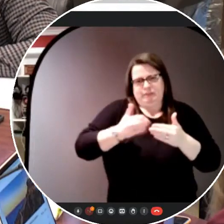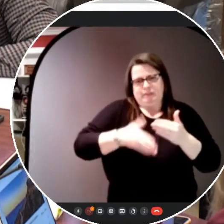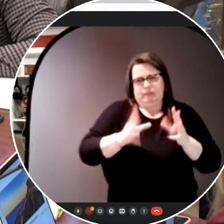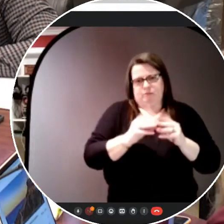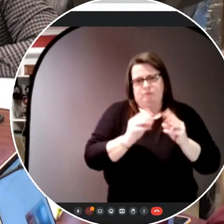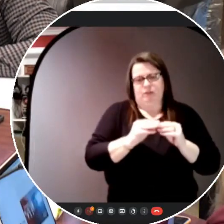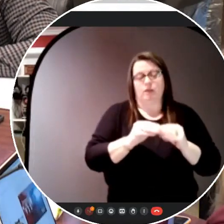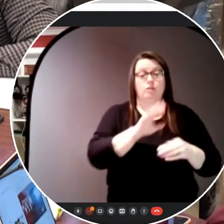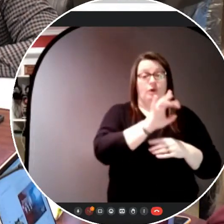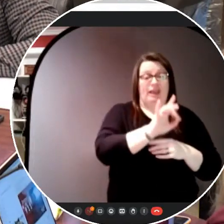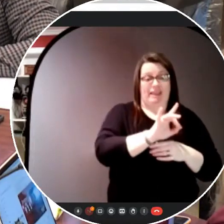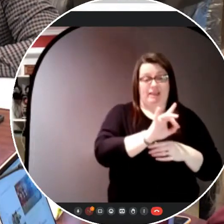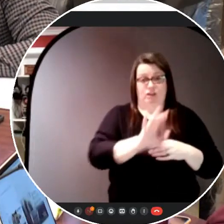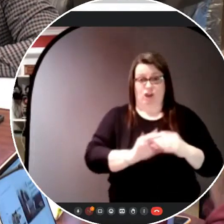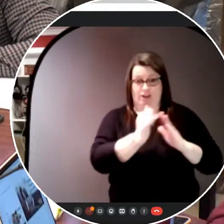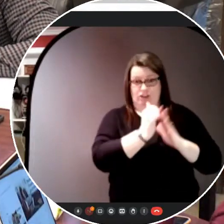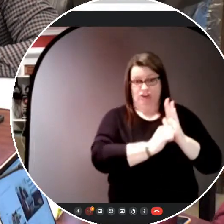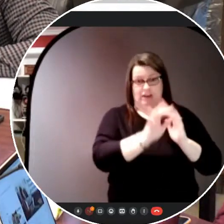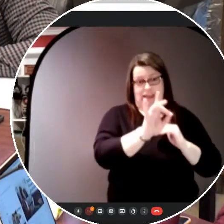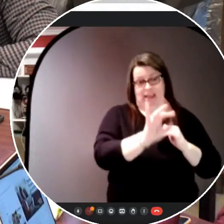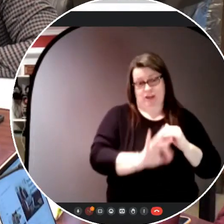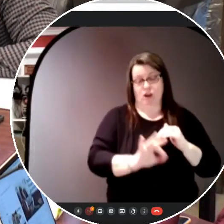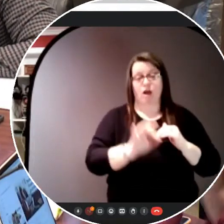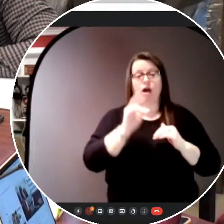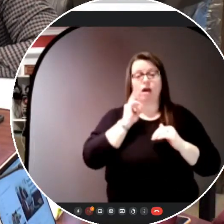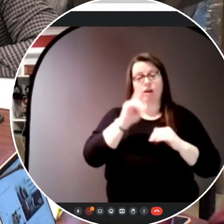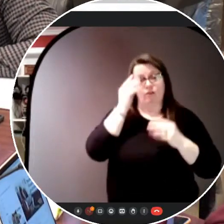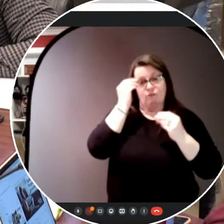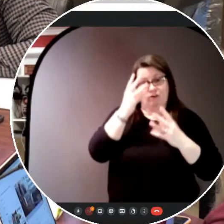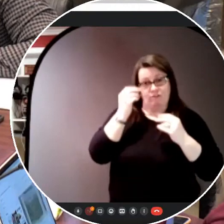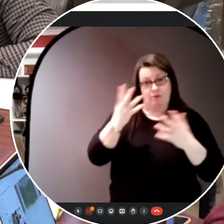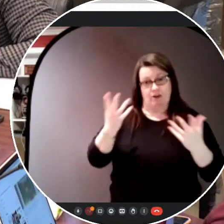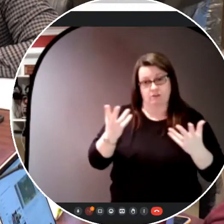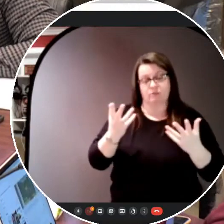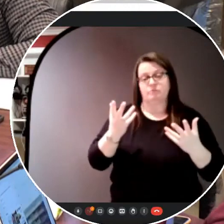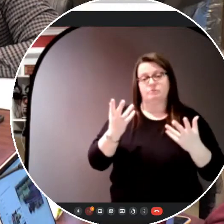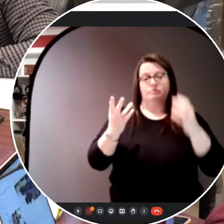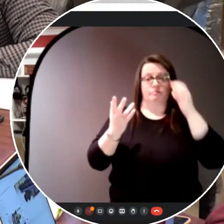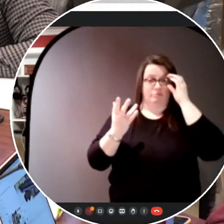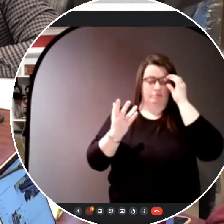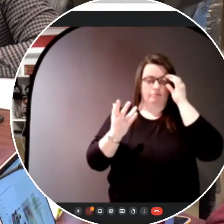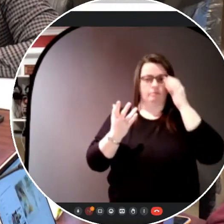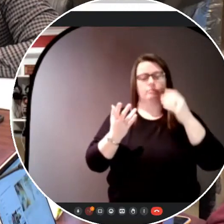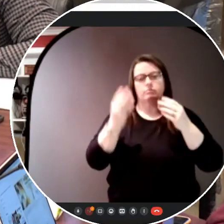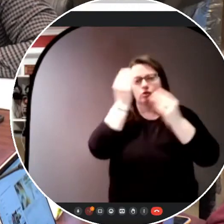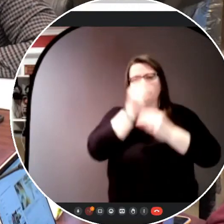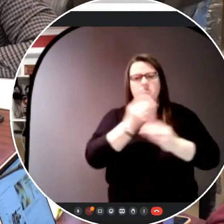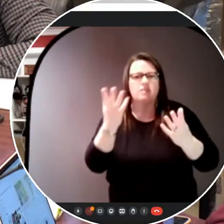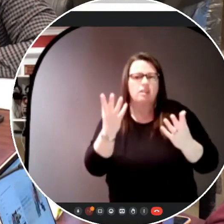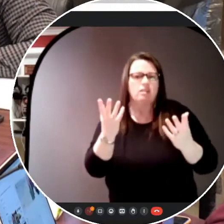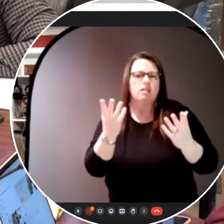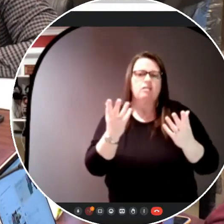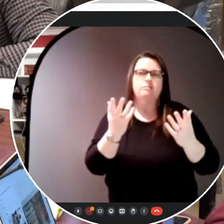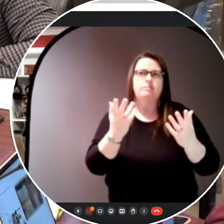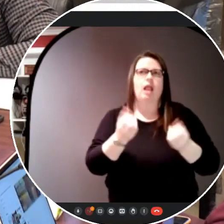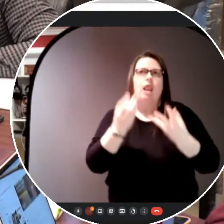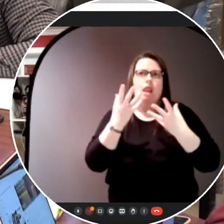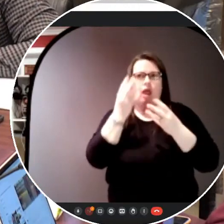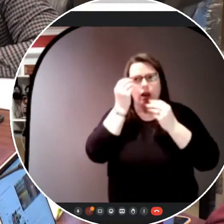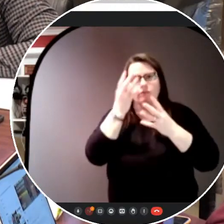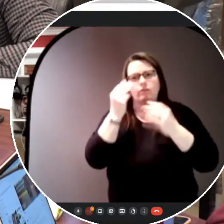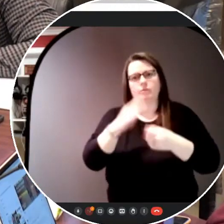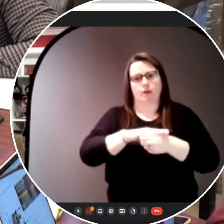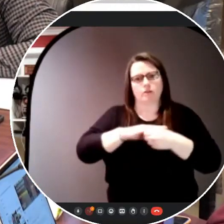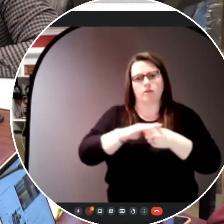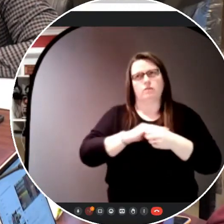9, it's just for informational purposes to let people know that there's quite a bit of correspondence that gets sent to the district. So noted in our agenda